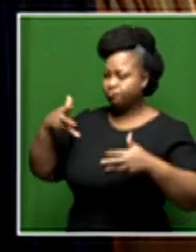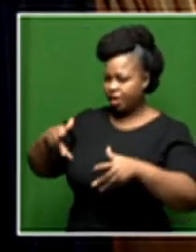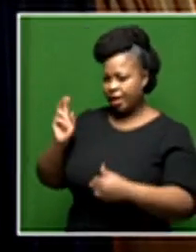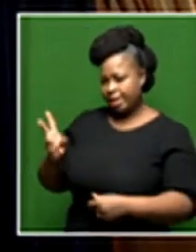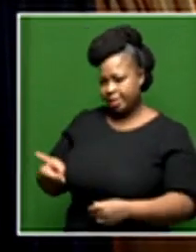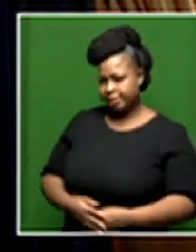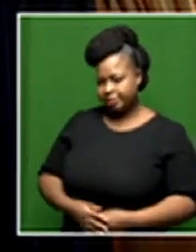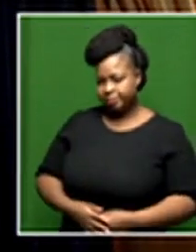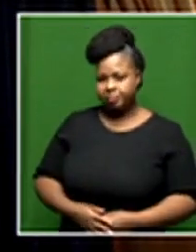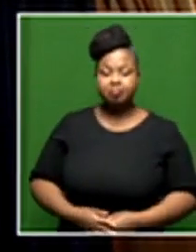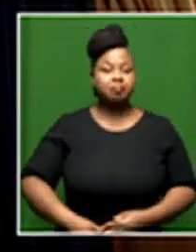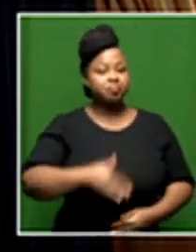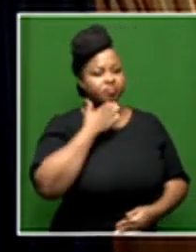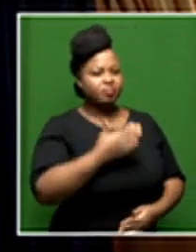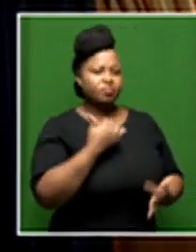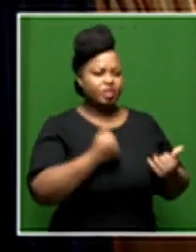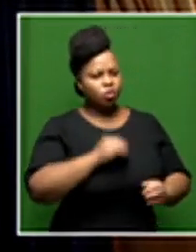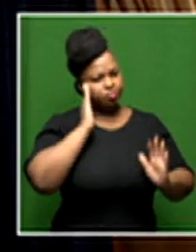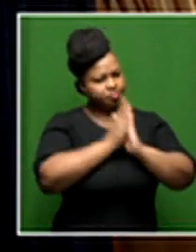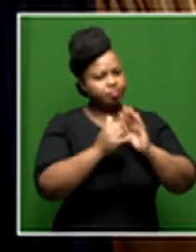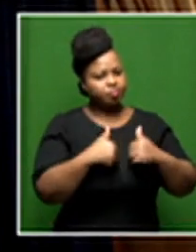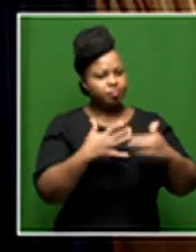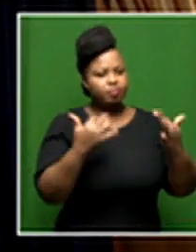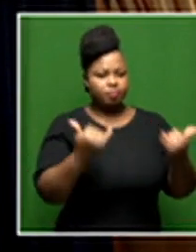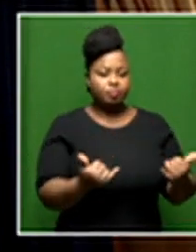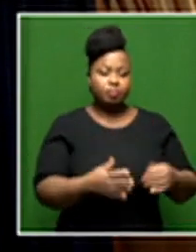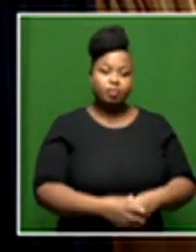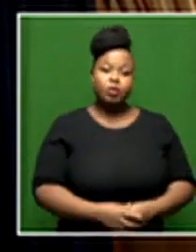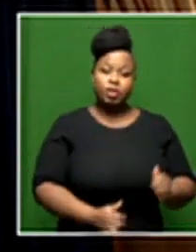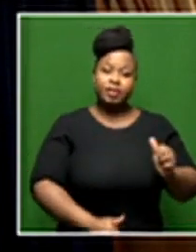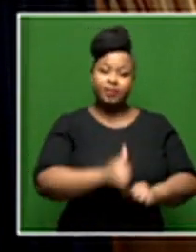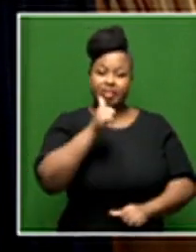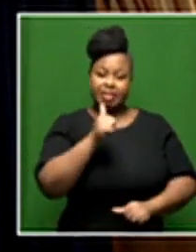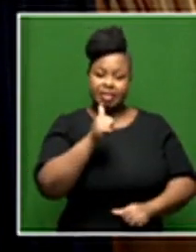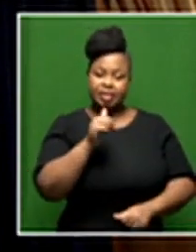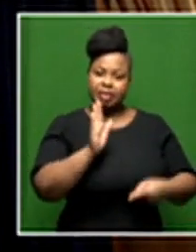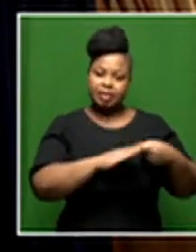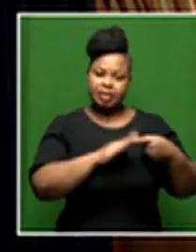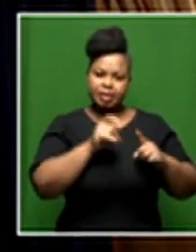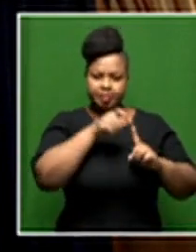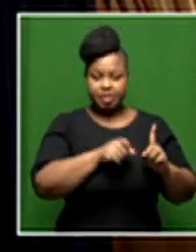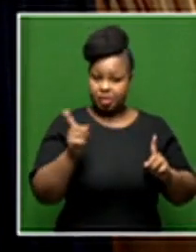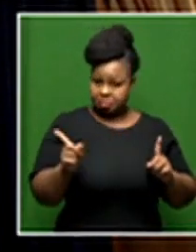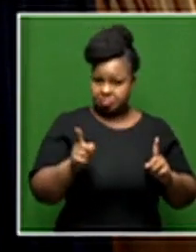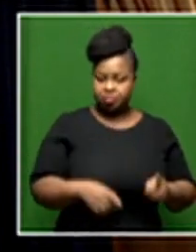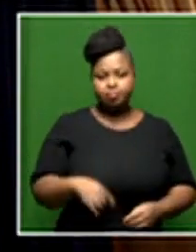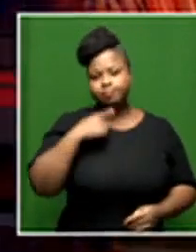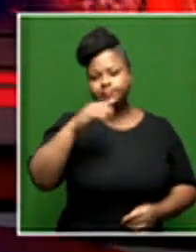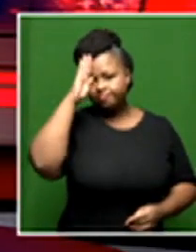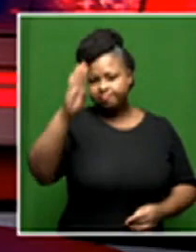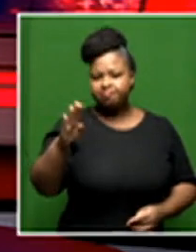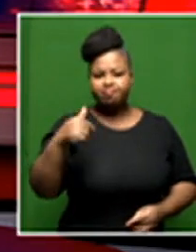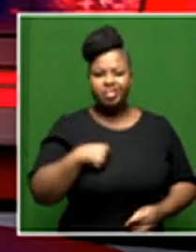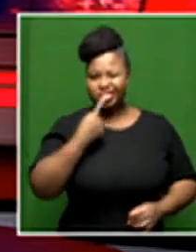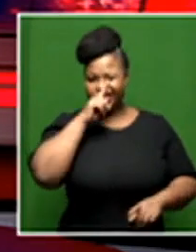again. Thank you so much. Let's just go straight to our first person here. Hi, everyone.